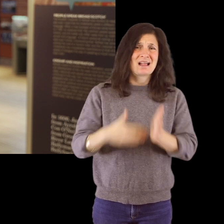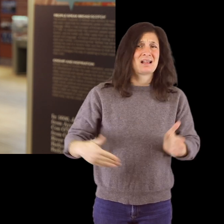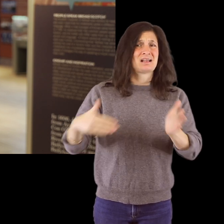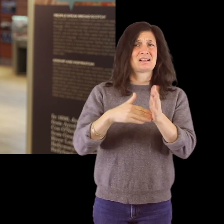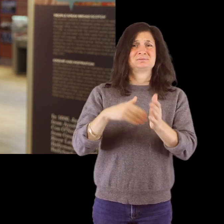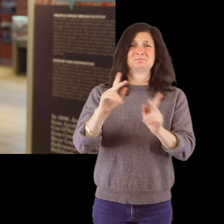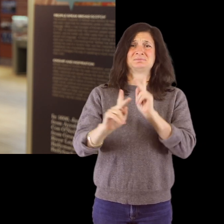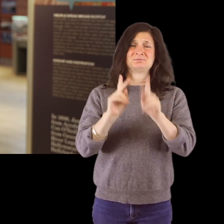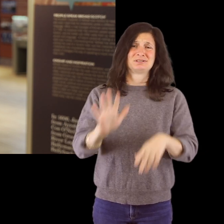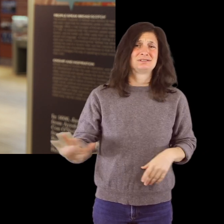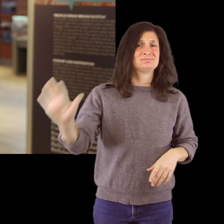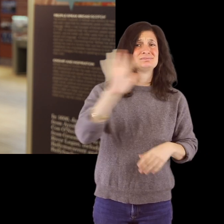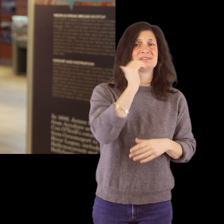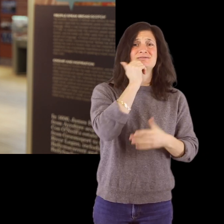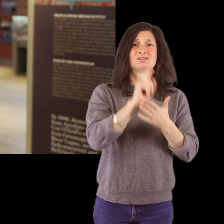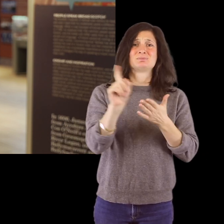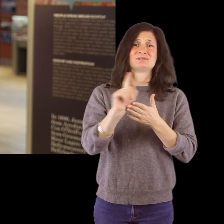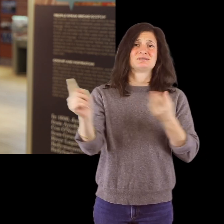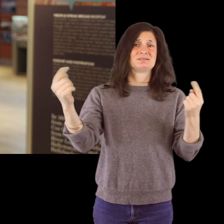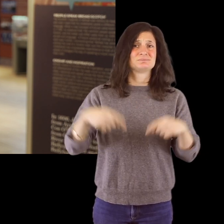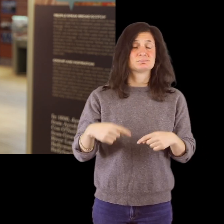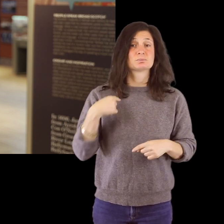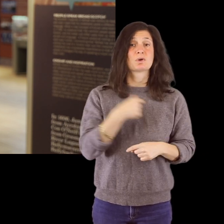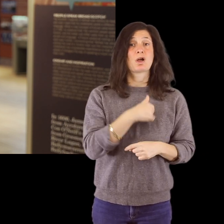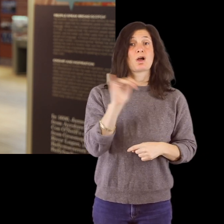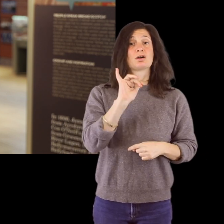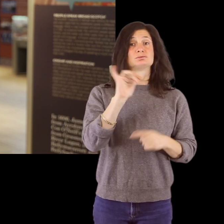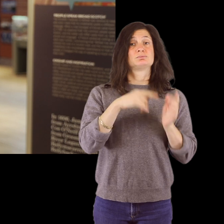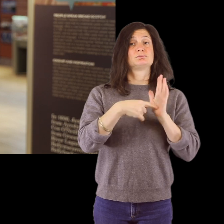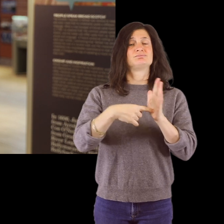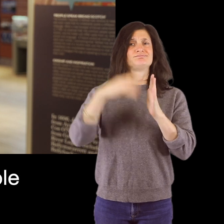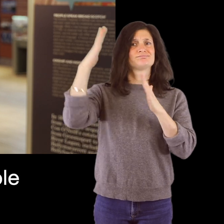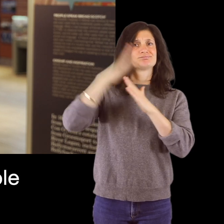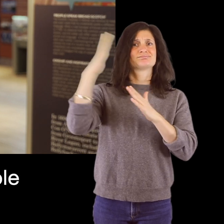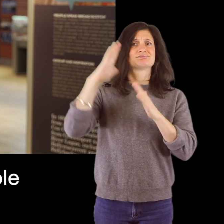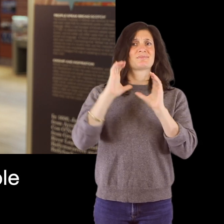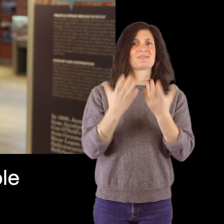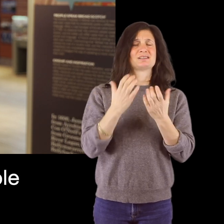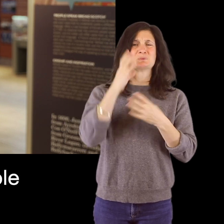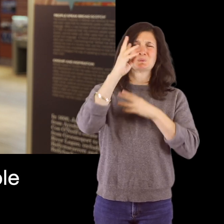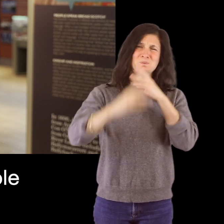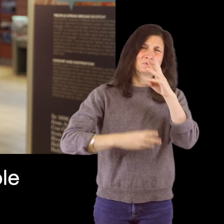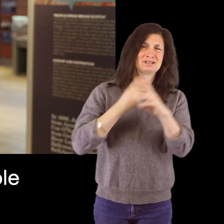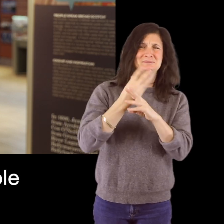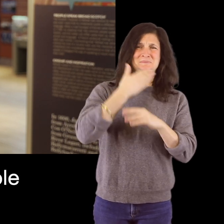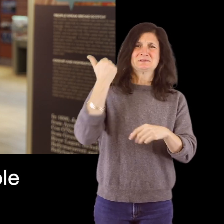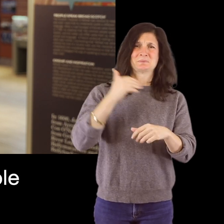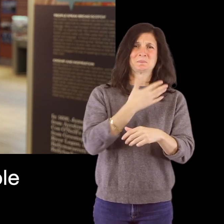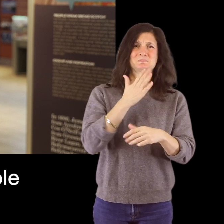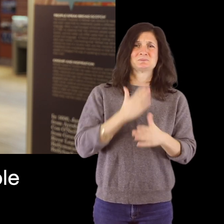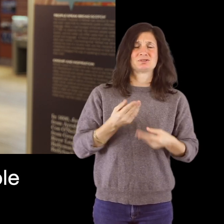participated in and enjoyed by thousands of people across Ulster every week. We also see it as part of our role to